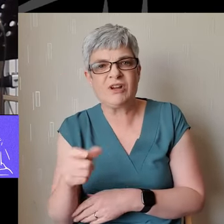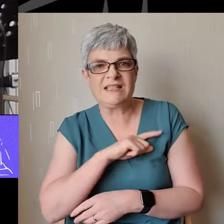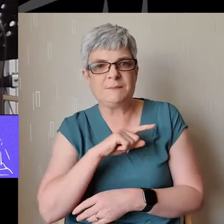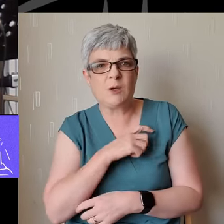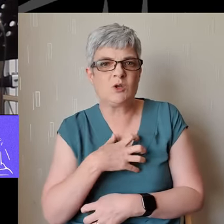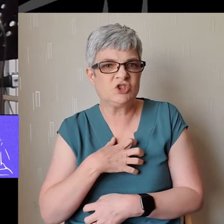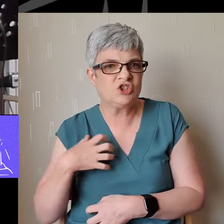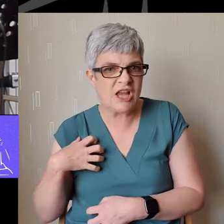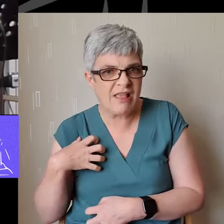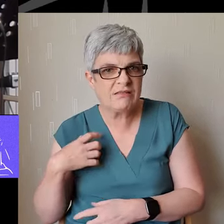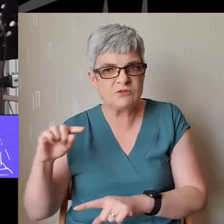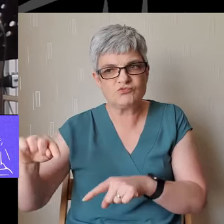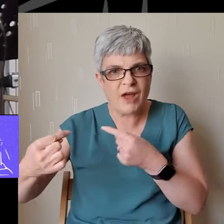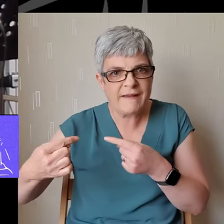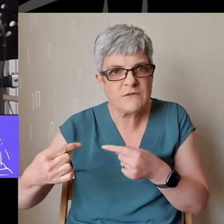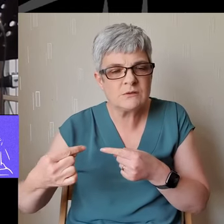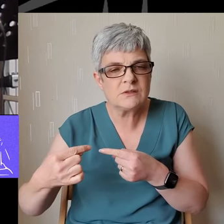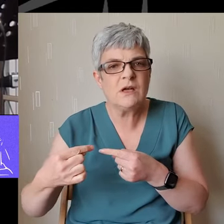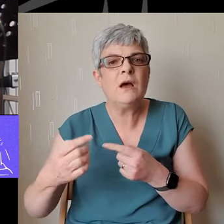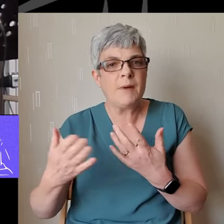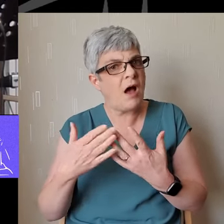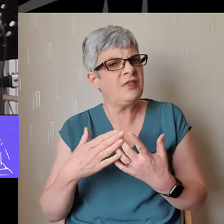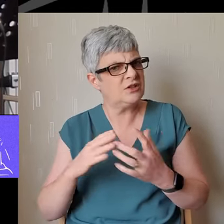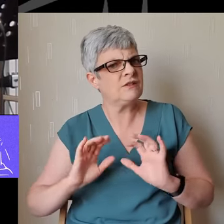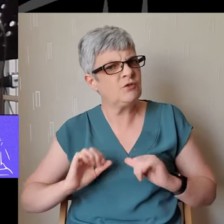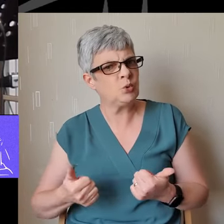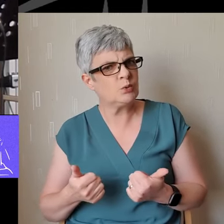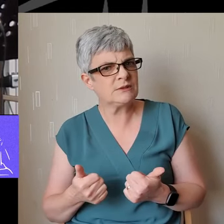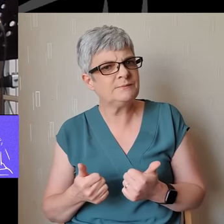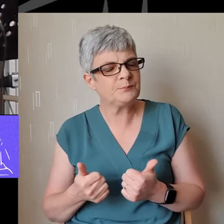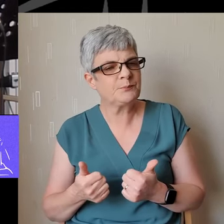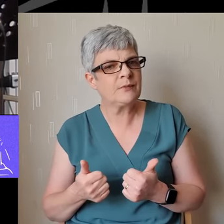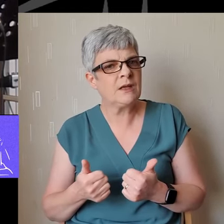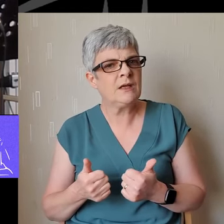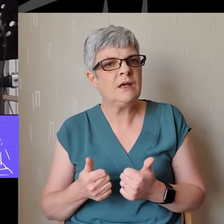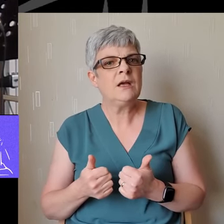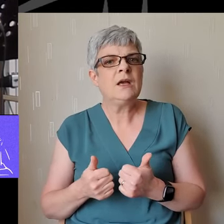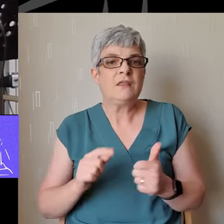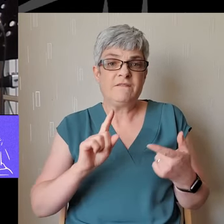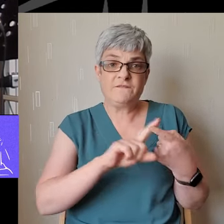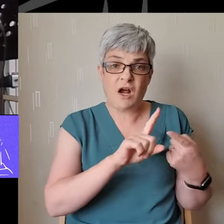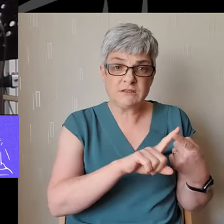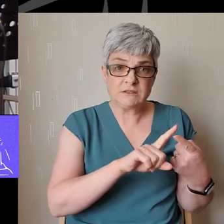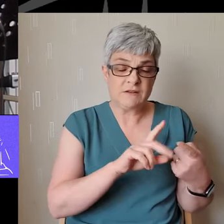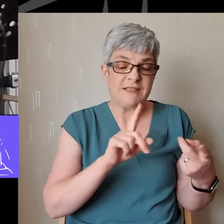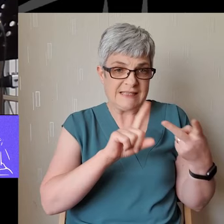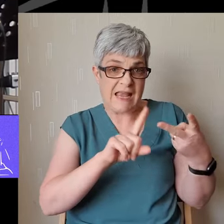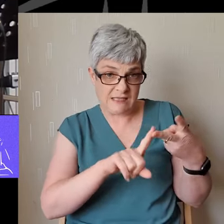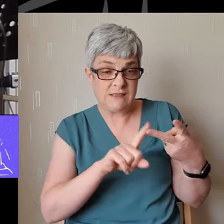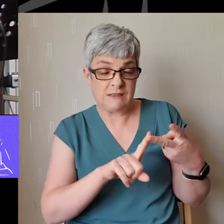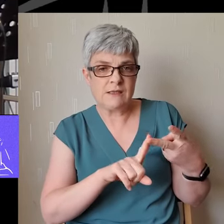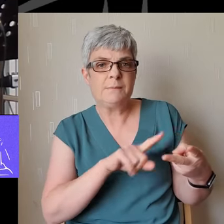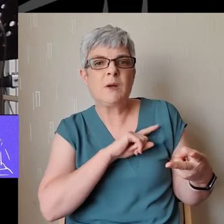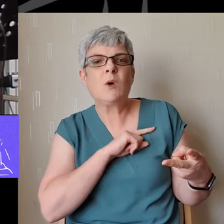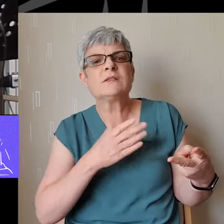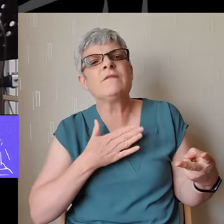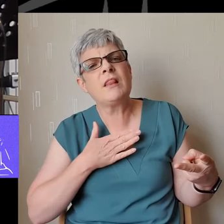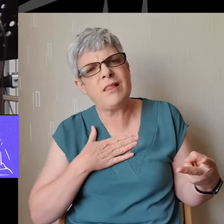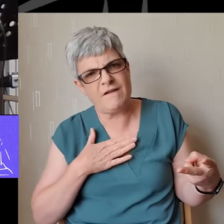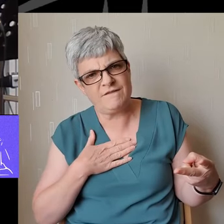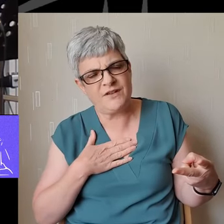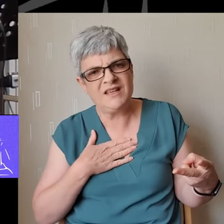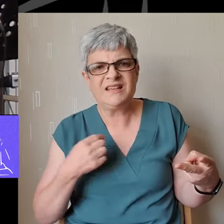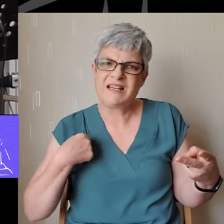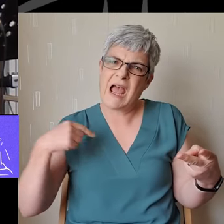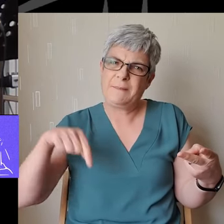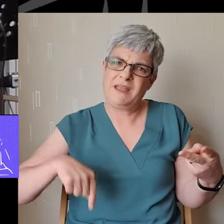and rivalry, but others out of goodwill. The latter do so out of love, knowing that I am put here for